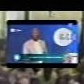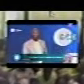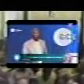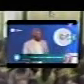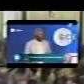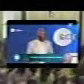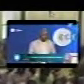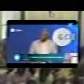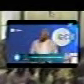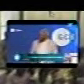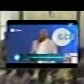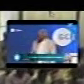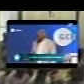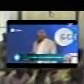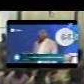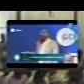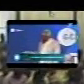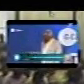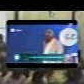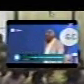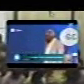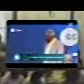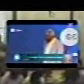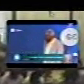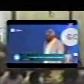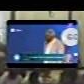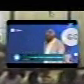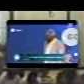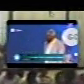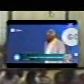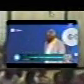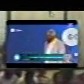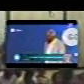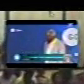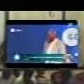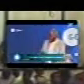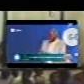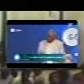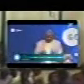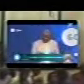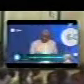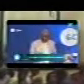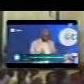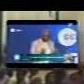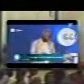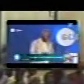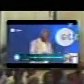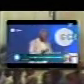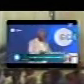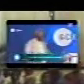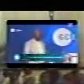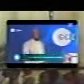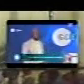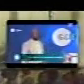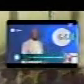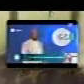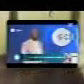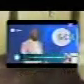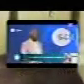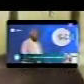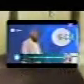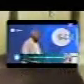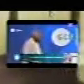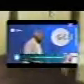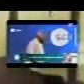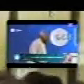will keep our eyes open. We will not be blind. I will not remain blind. Point number